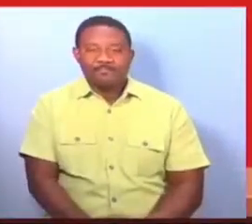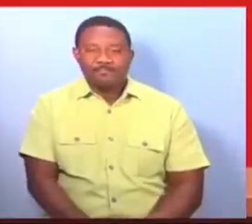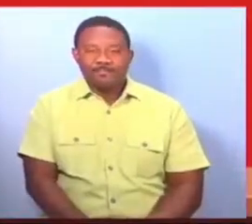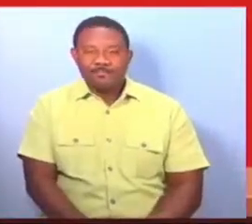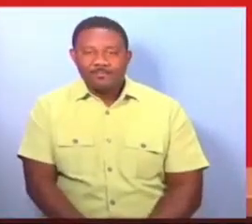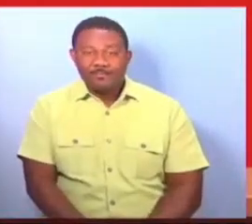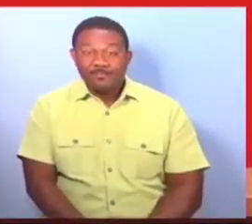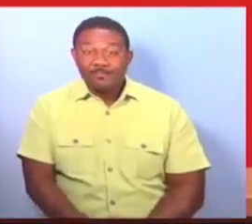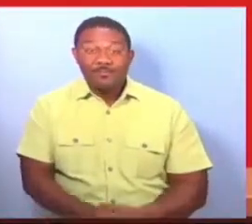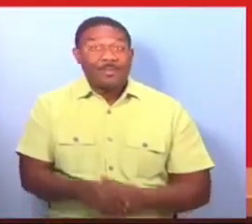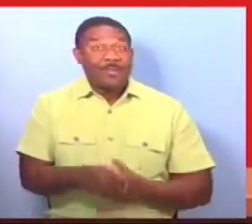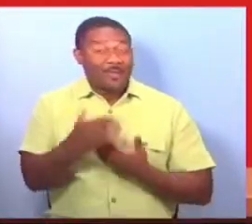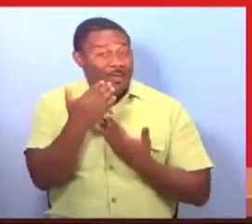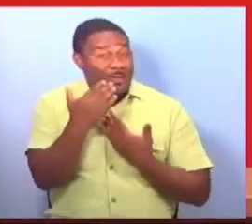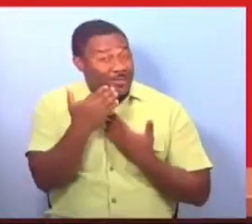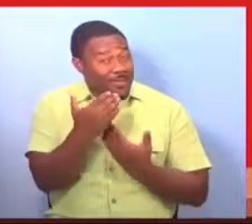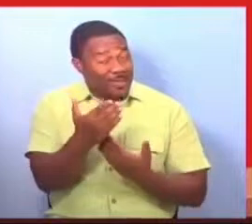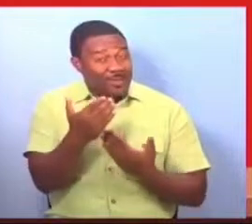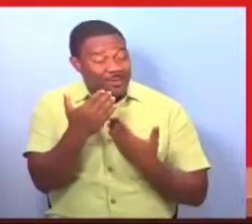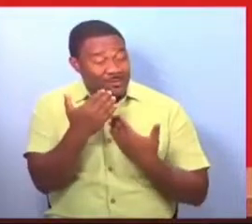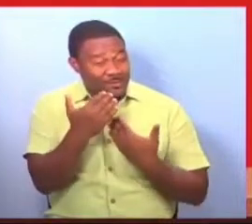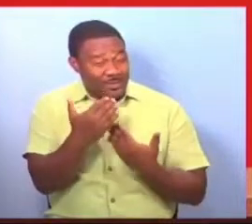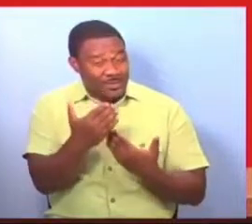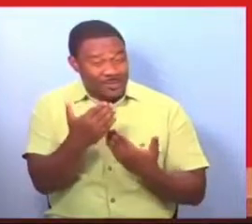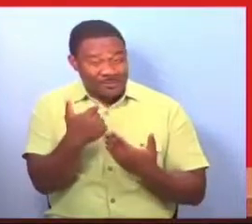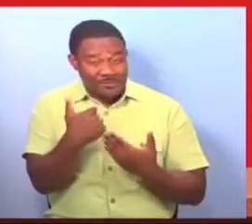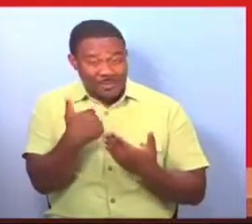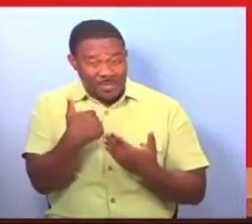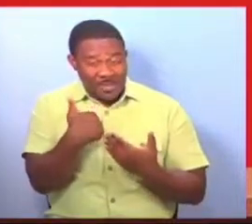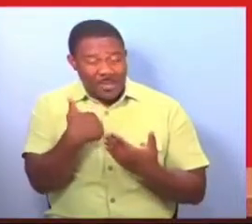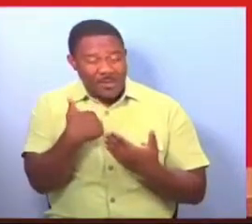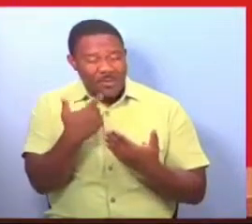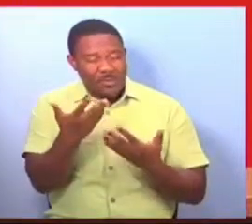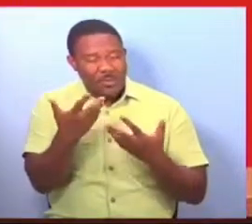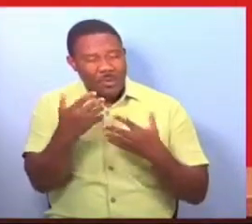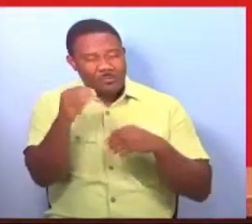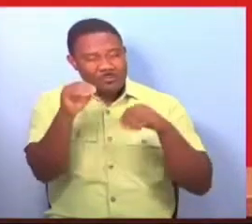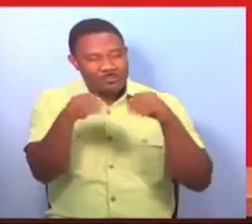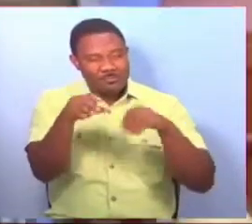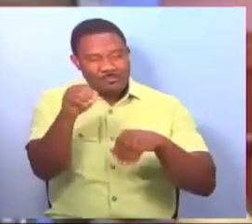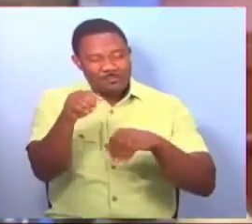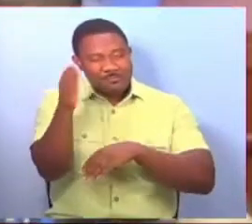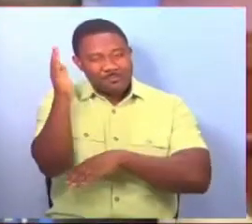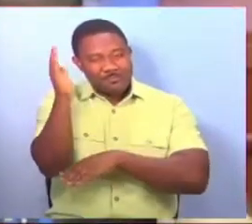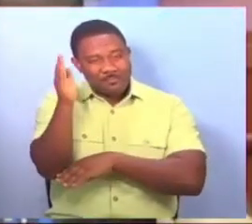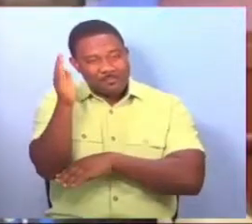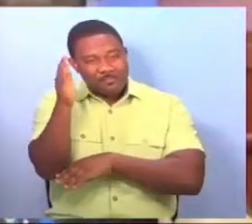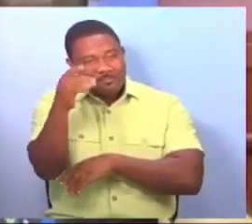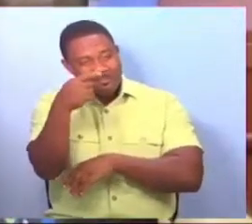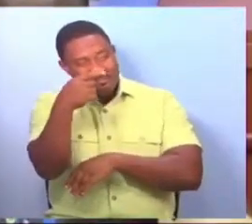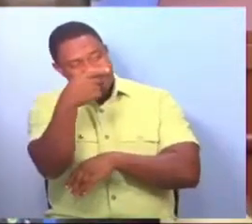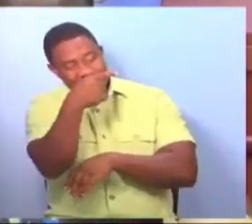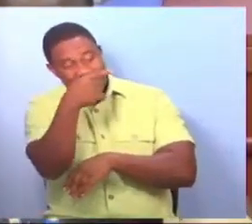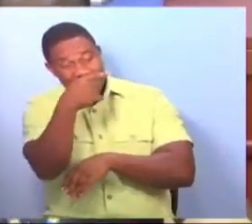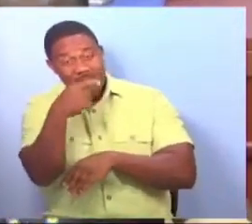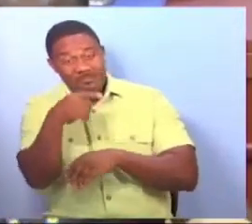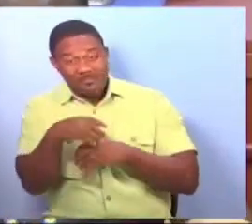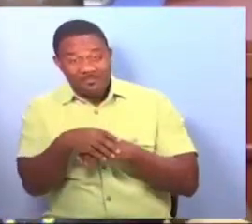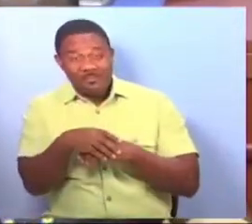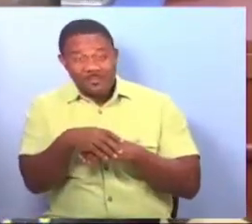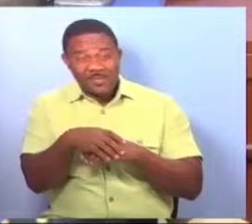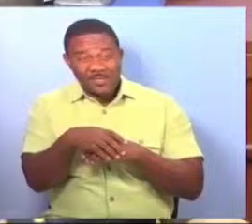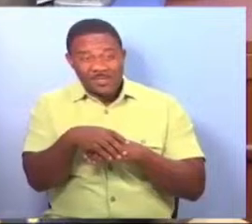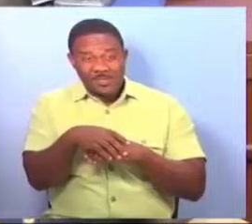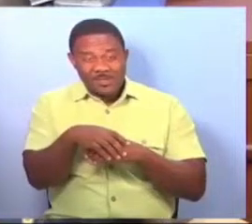you for the opportunity to make some few comments on the statement made by the